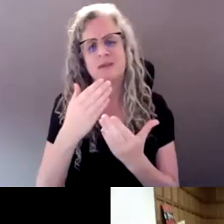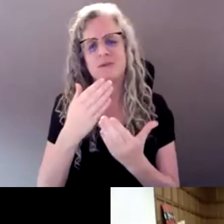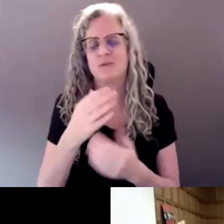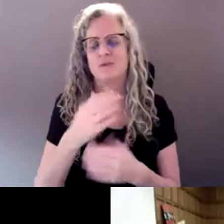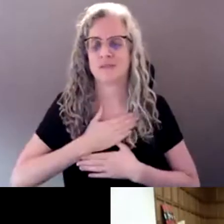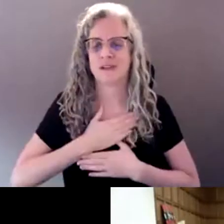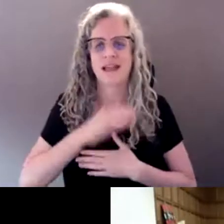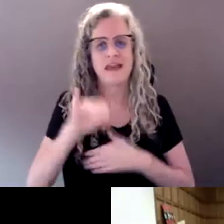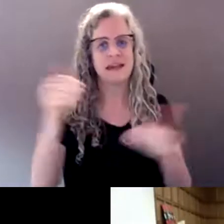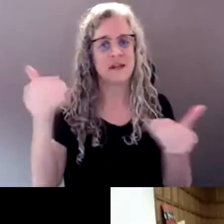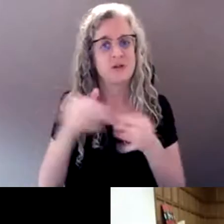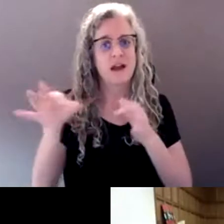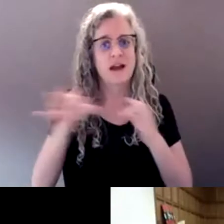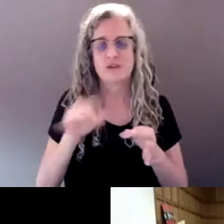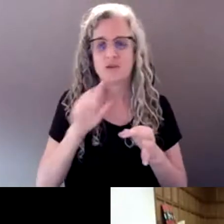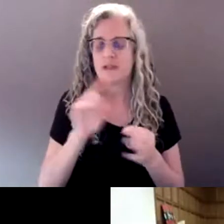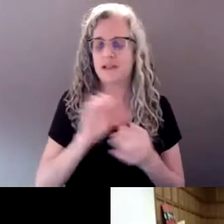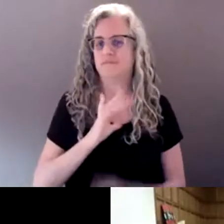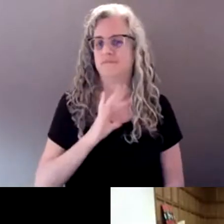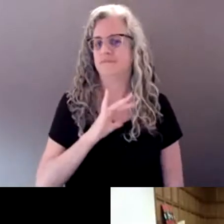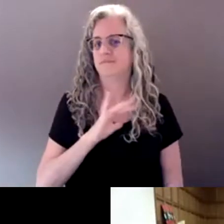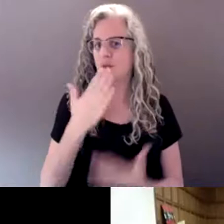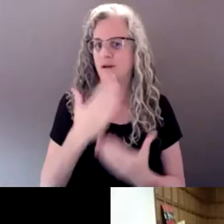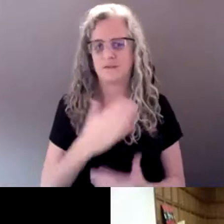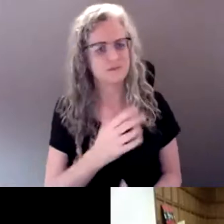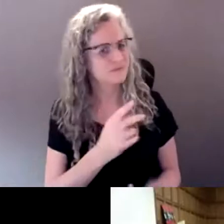I've ever heard. Thank you. It's